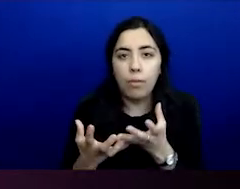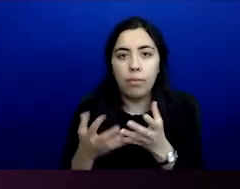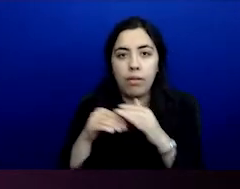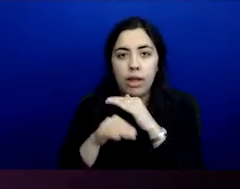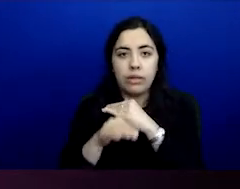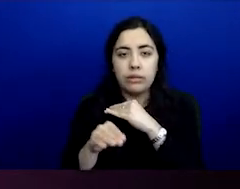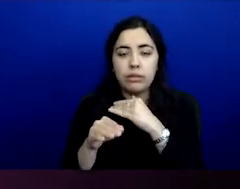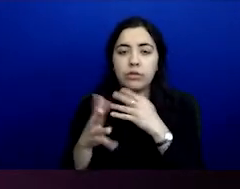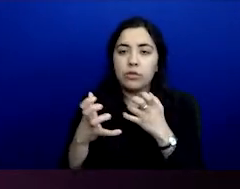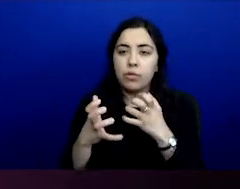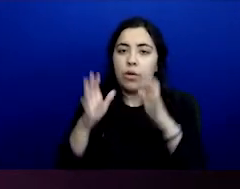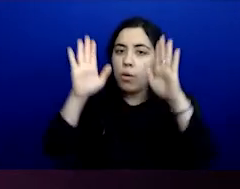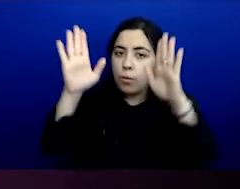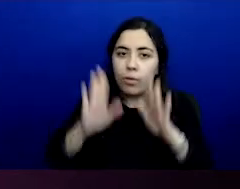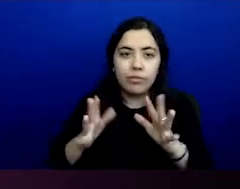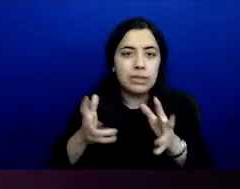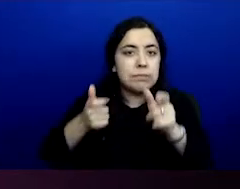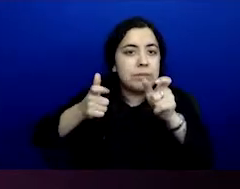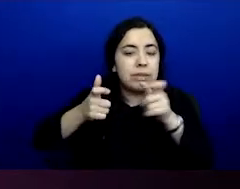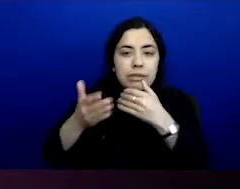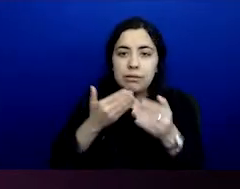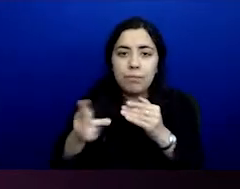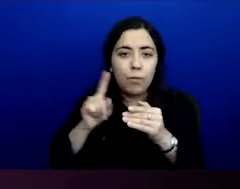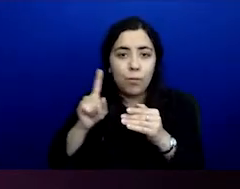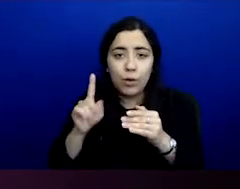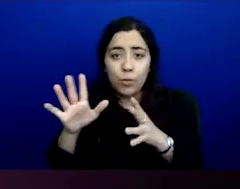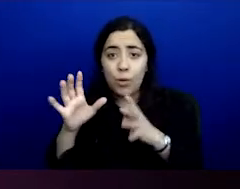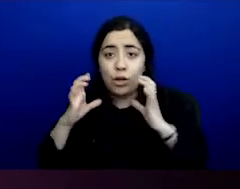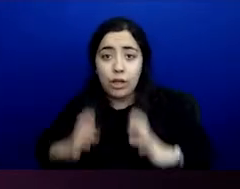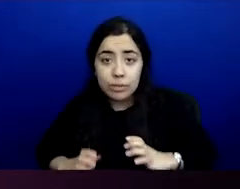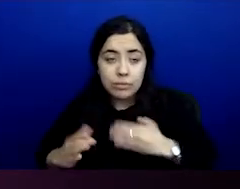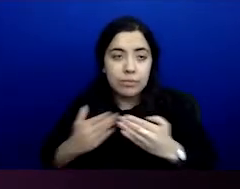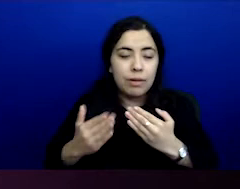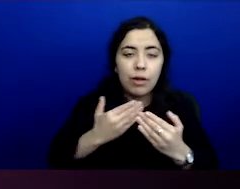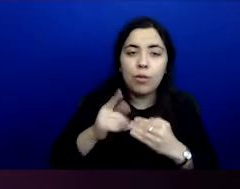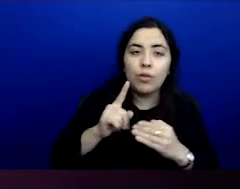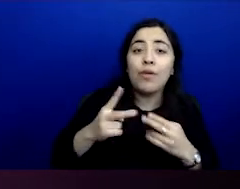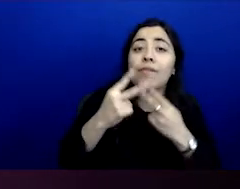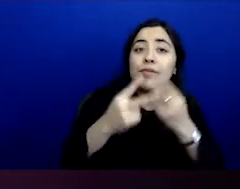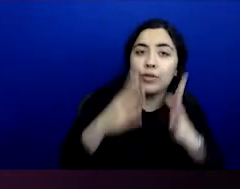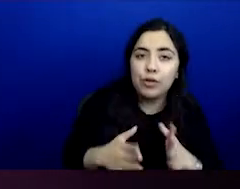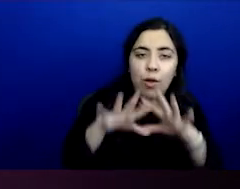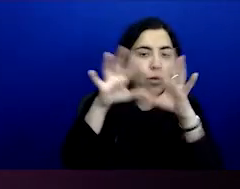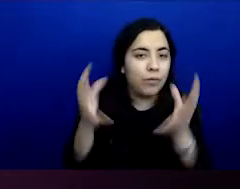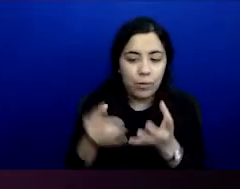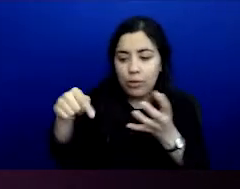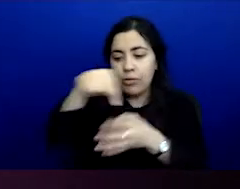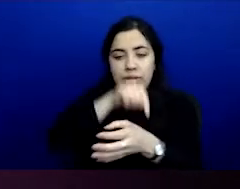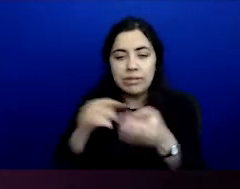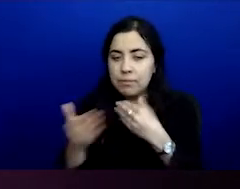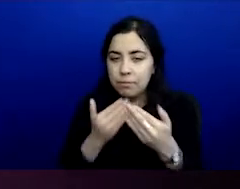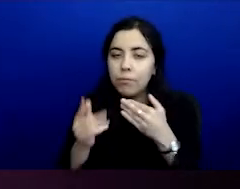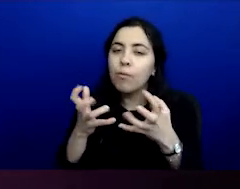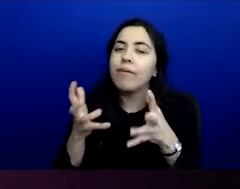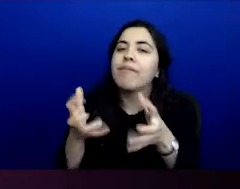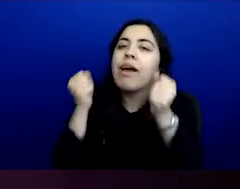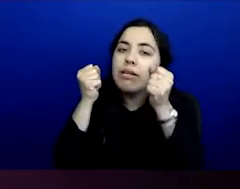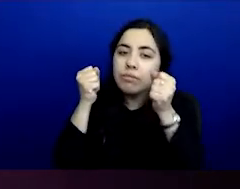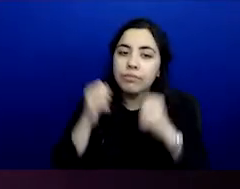performance regardless of where your customers or visitors are at in the world. Second, you want to try to